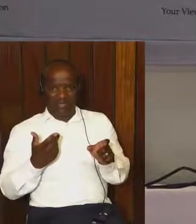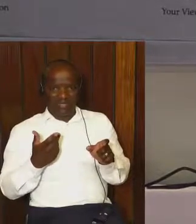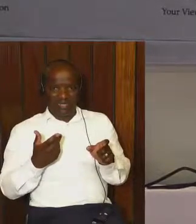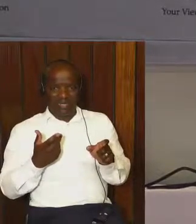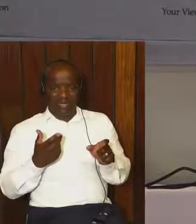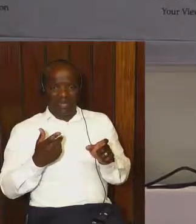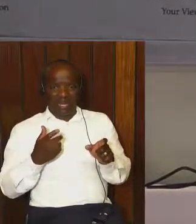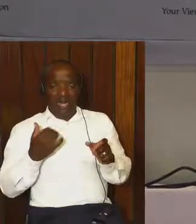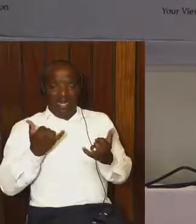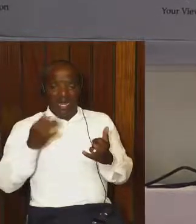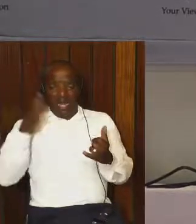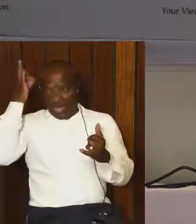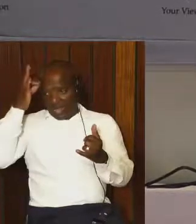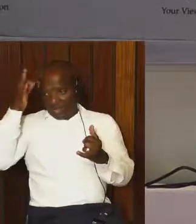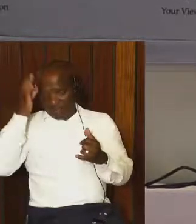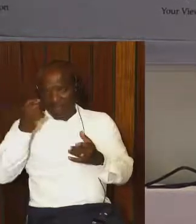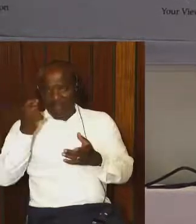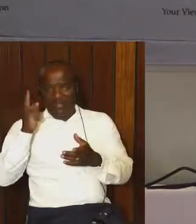rectify.